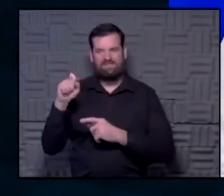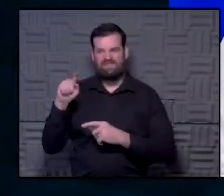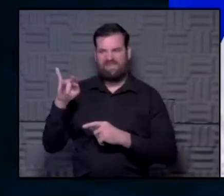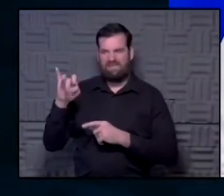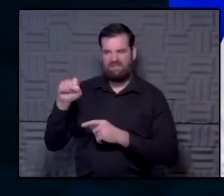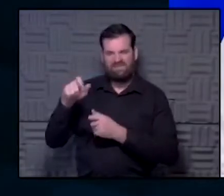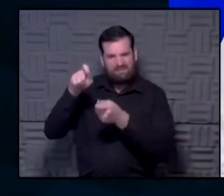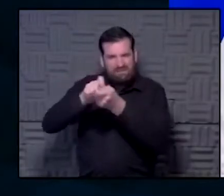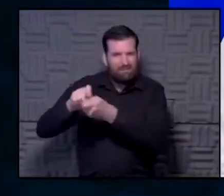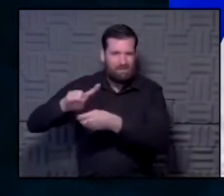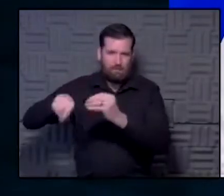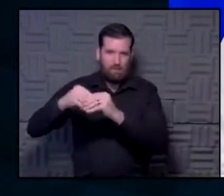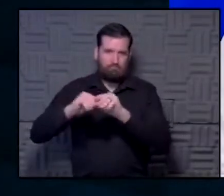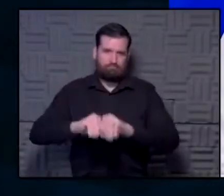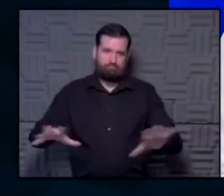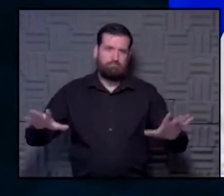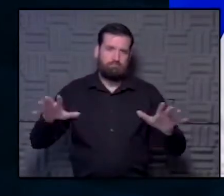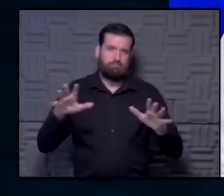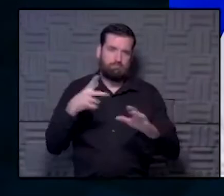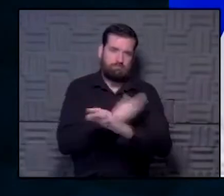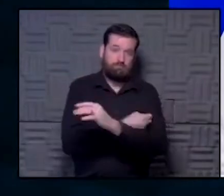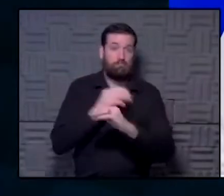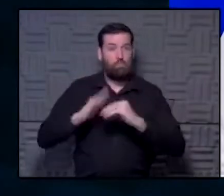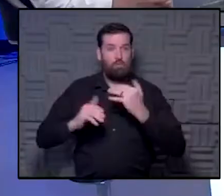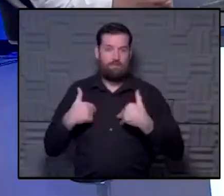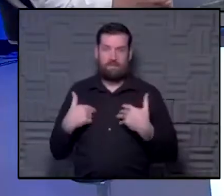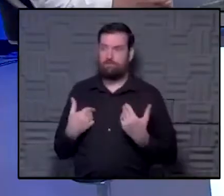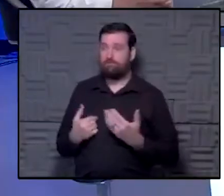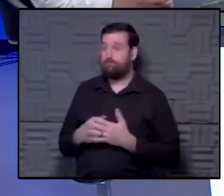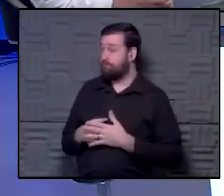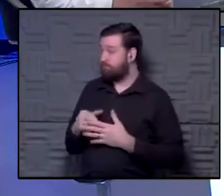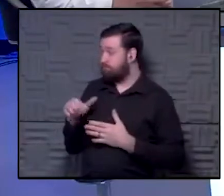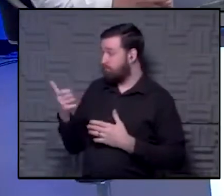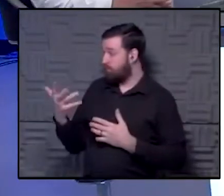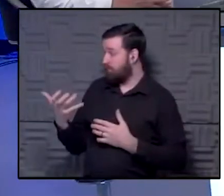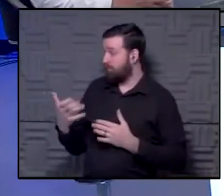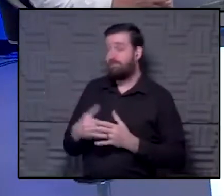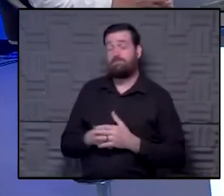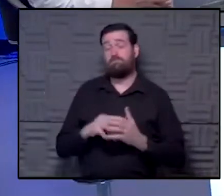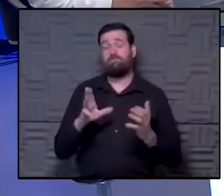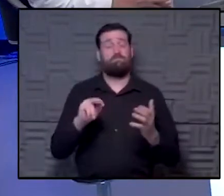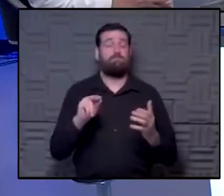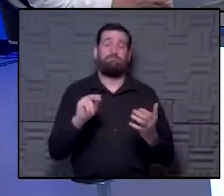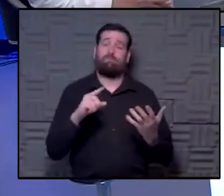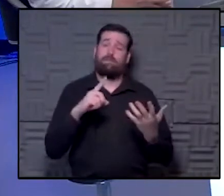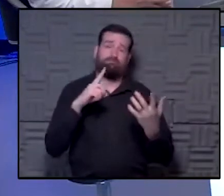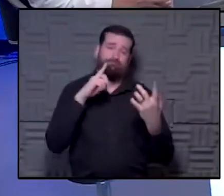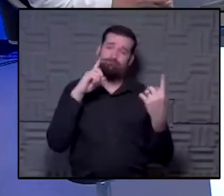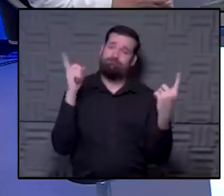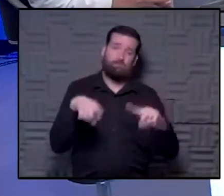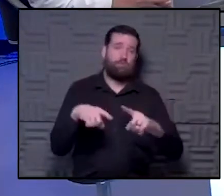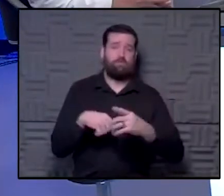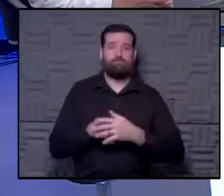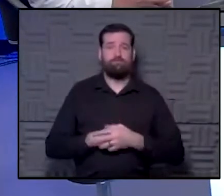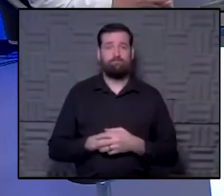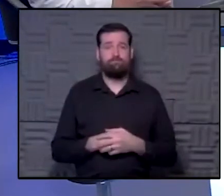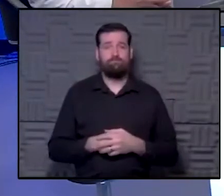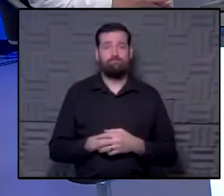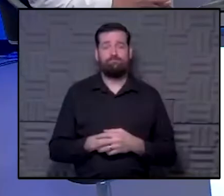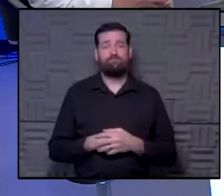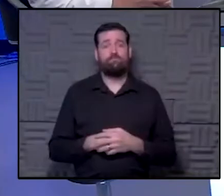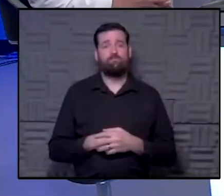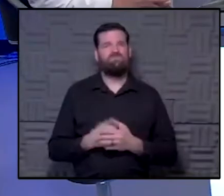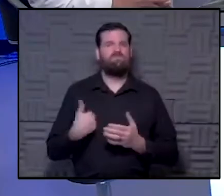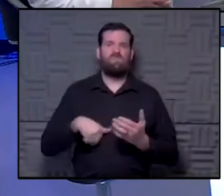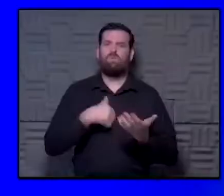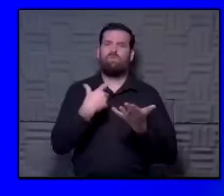the distribution more than I could. Anything you want to add, Hawk? No, I completely agree. We've